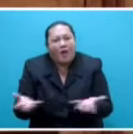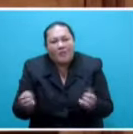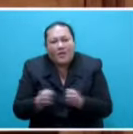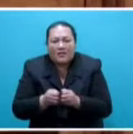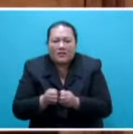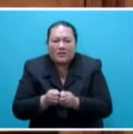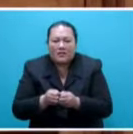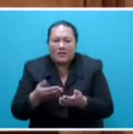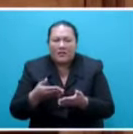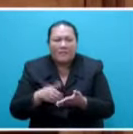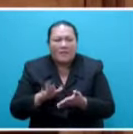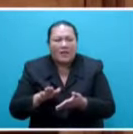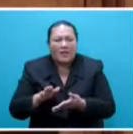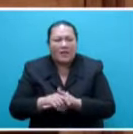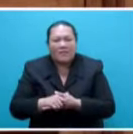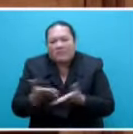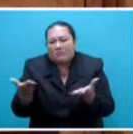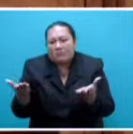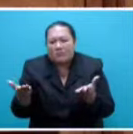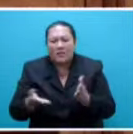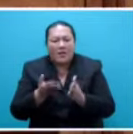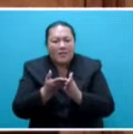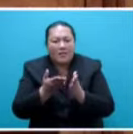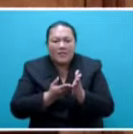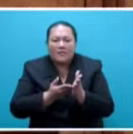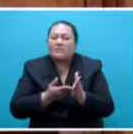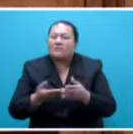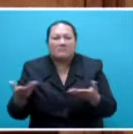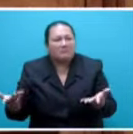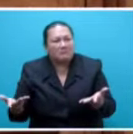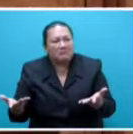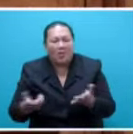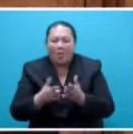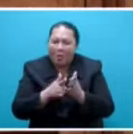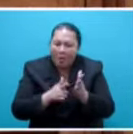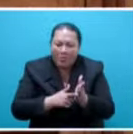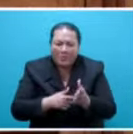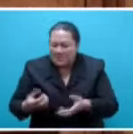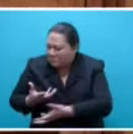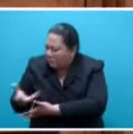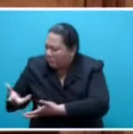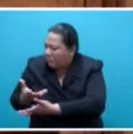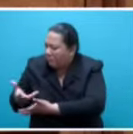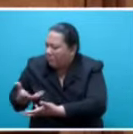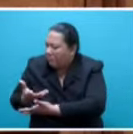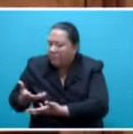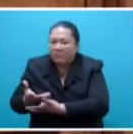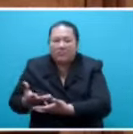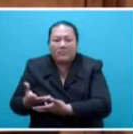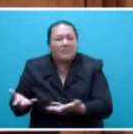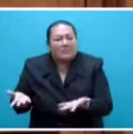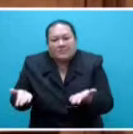these bills or laws were taken back to the people for consultation? And we are very concerned about the abuse of